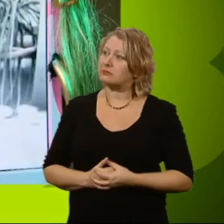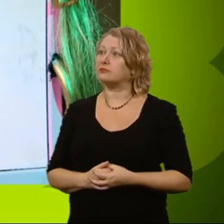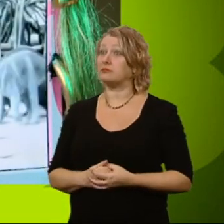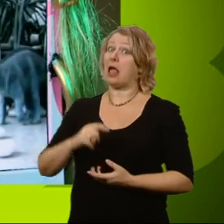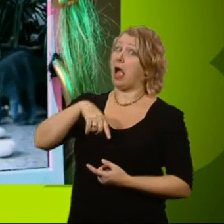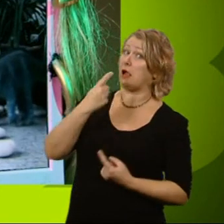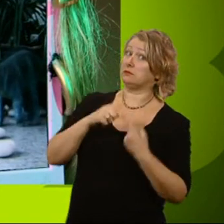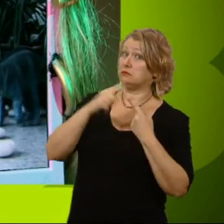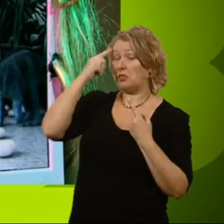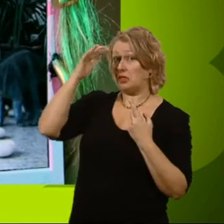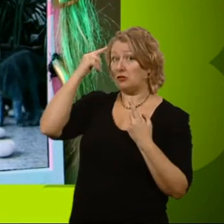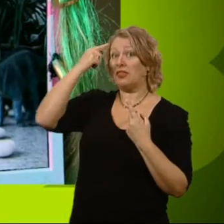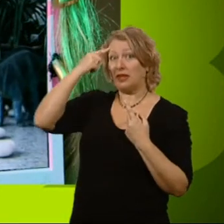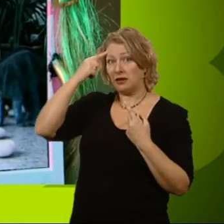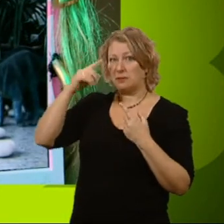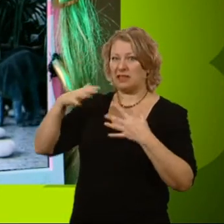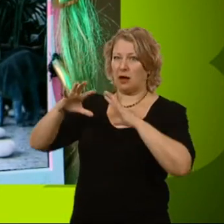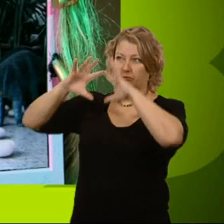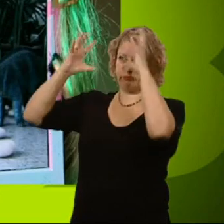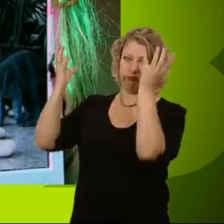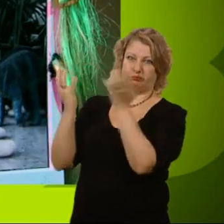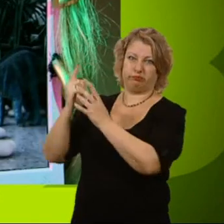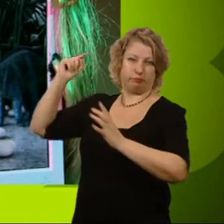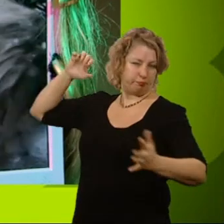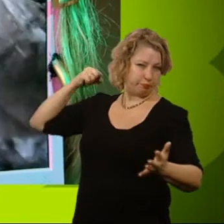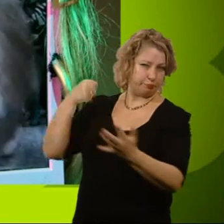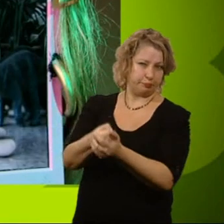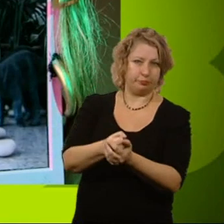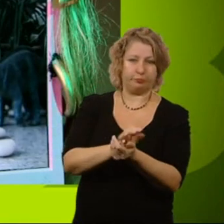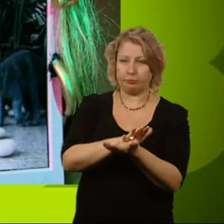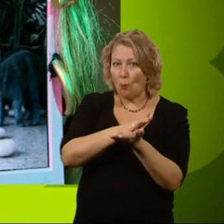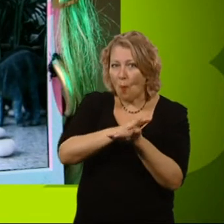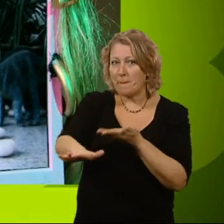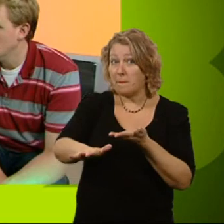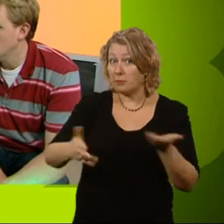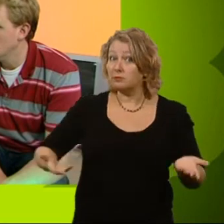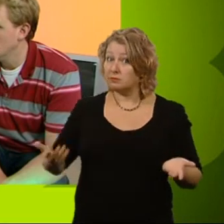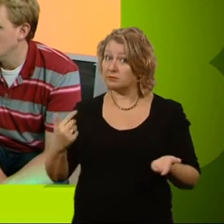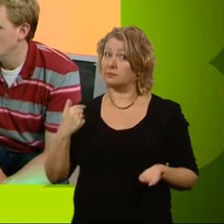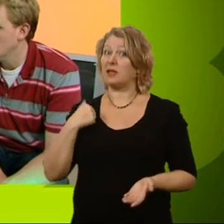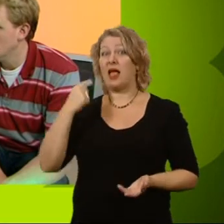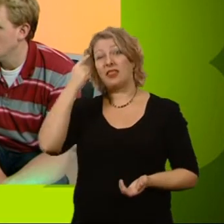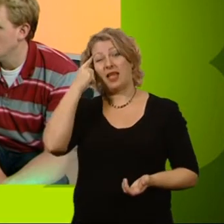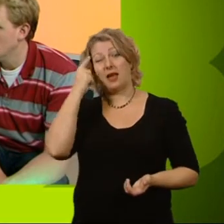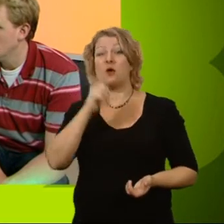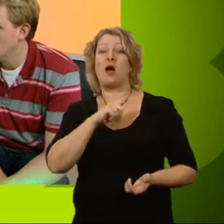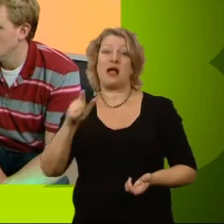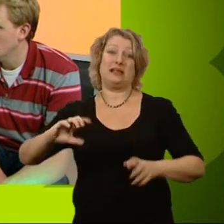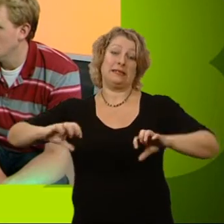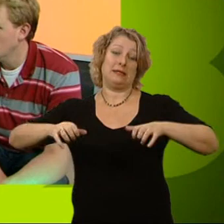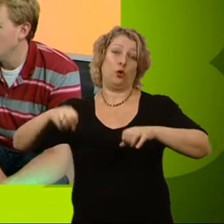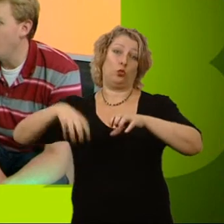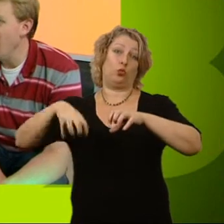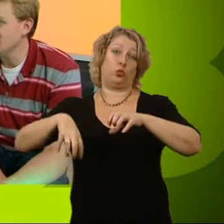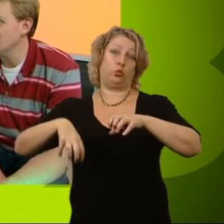Another theory suggests that the giant asteroid smashed into the Earth and wiped them all out instantly. I think it was probably because they left the tap